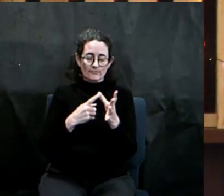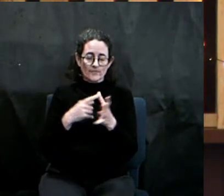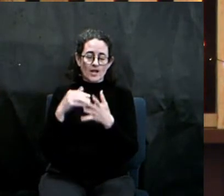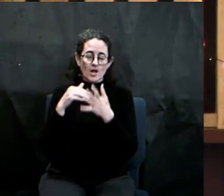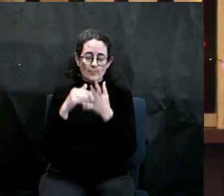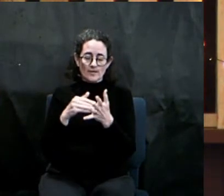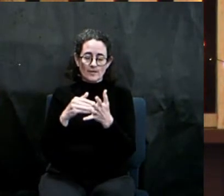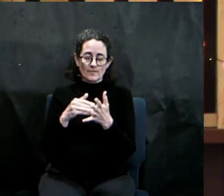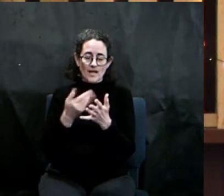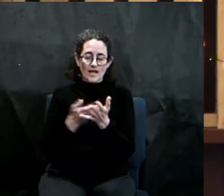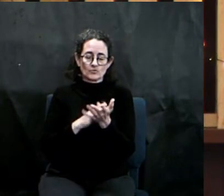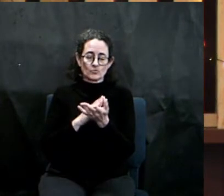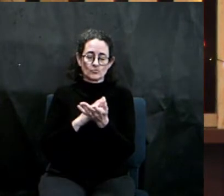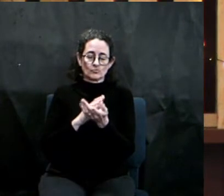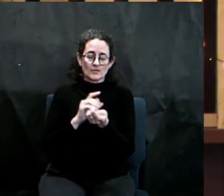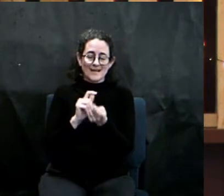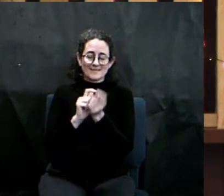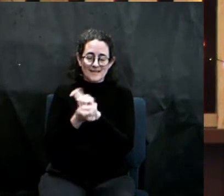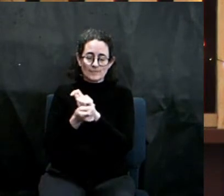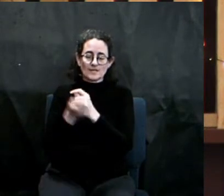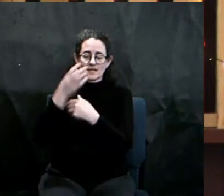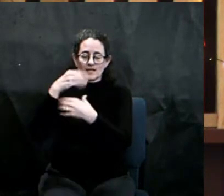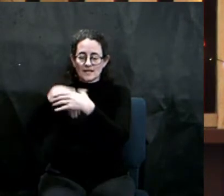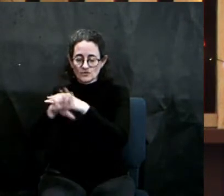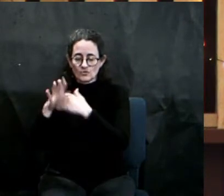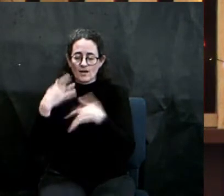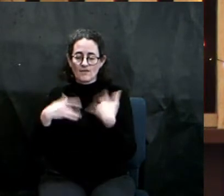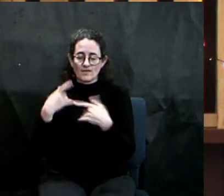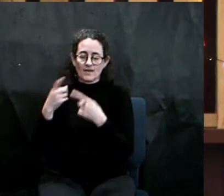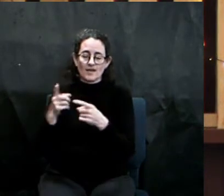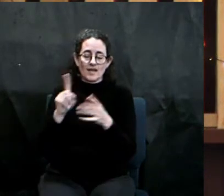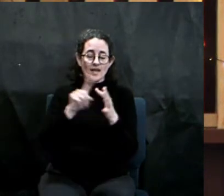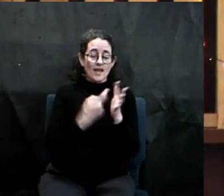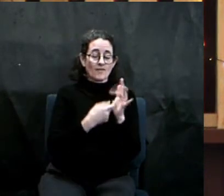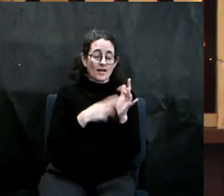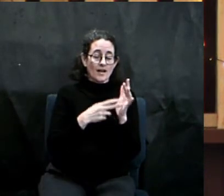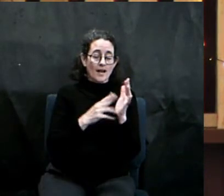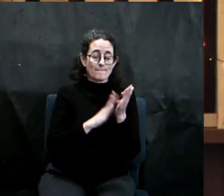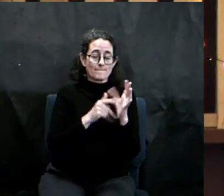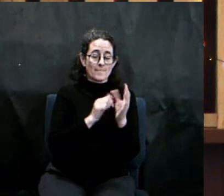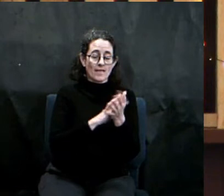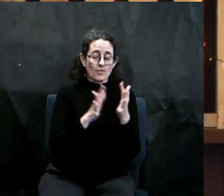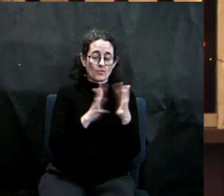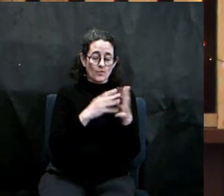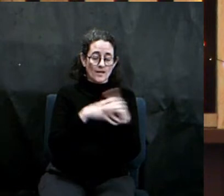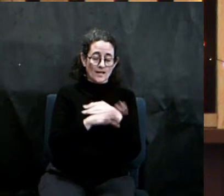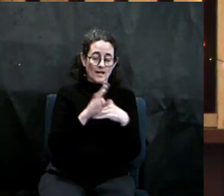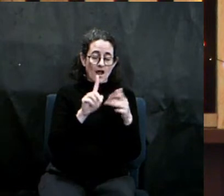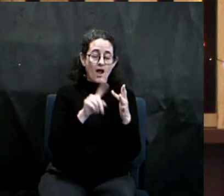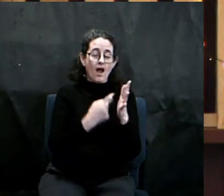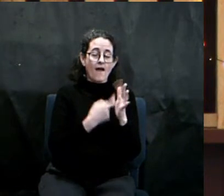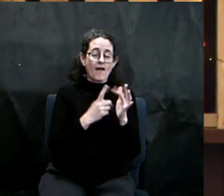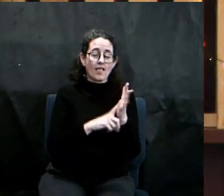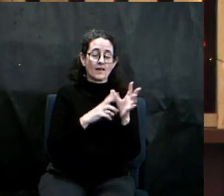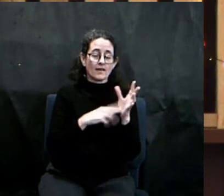Central Asia. Finally, we thank you for Aaron and Matthew serving in Ireland. Lord God, we thank you that they're now moved into Northern Ireland.